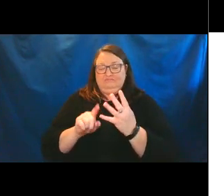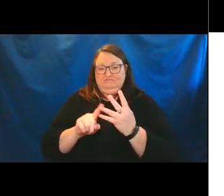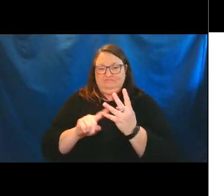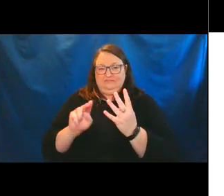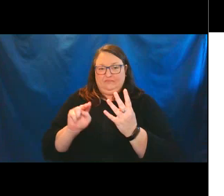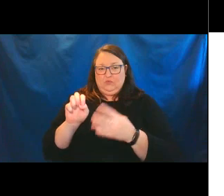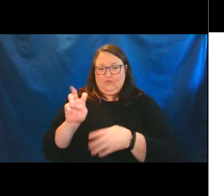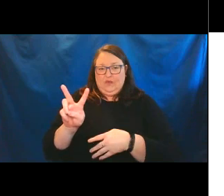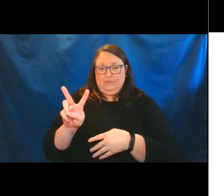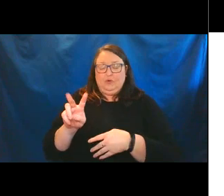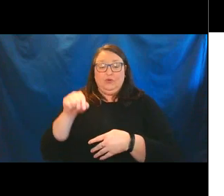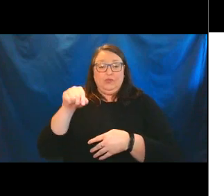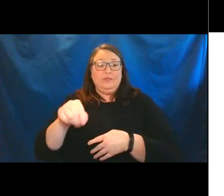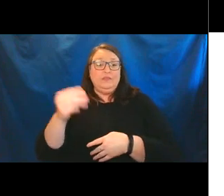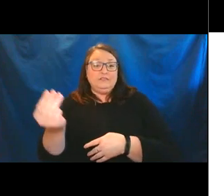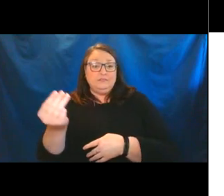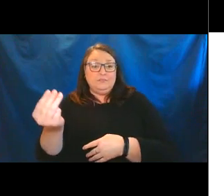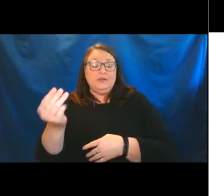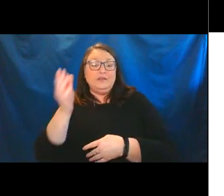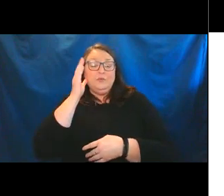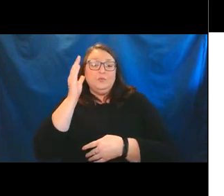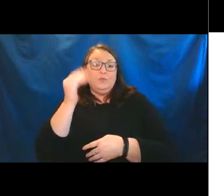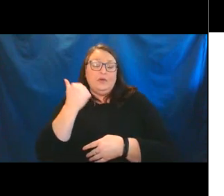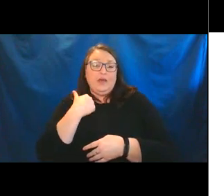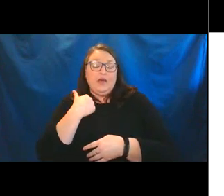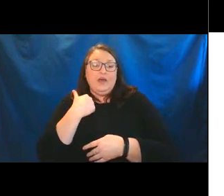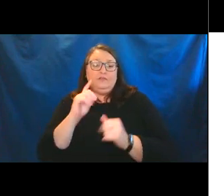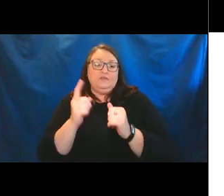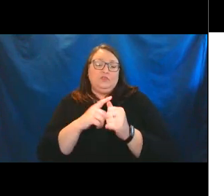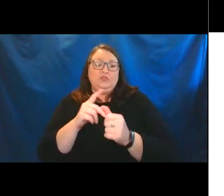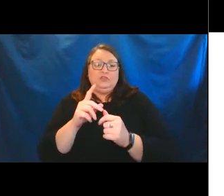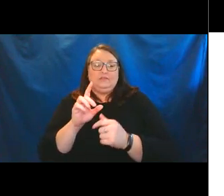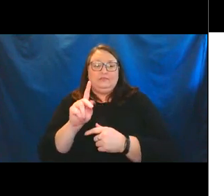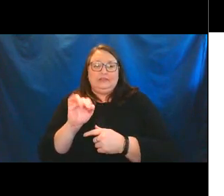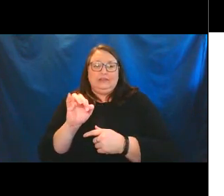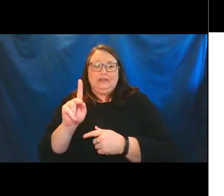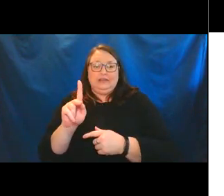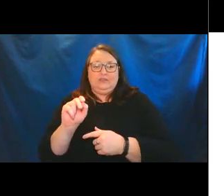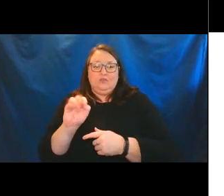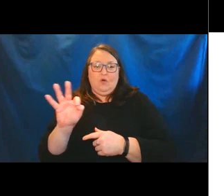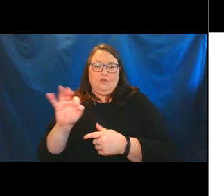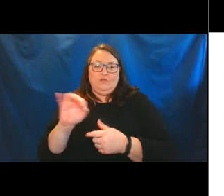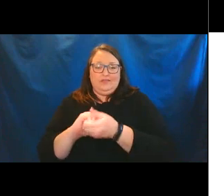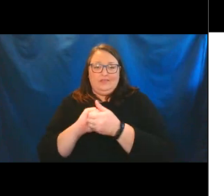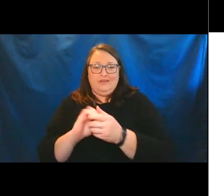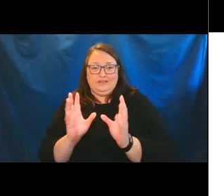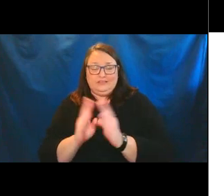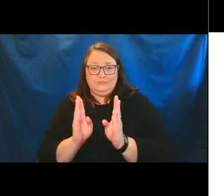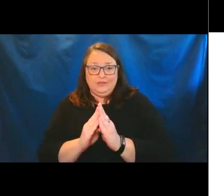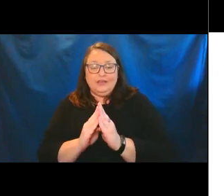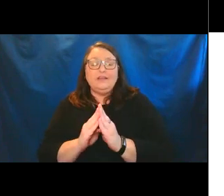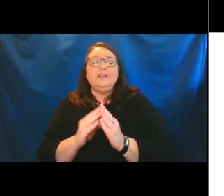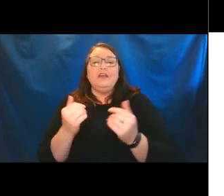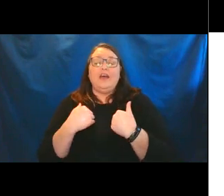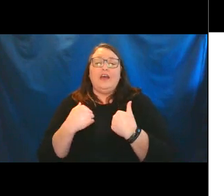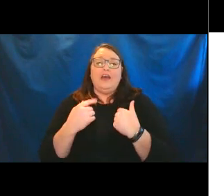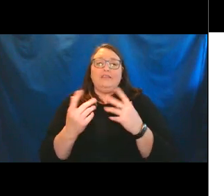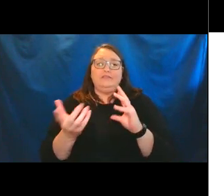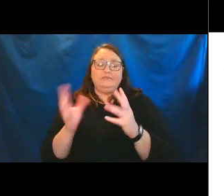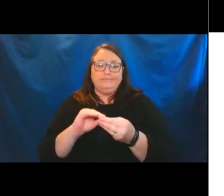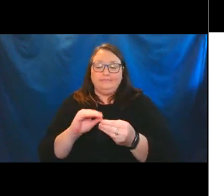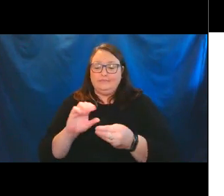Monday our first kickoff alliance meeting, and then we have this symposium, and this sort of